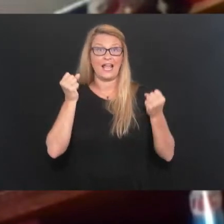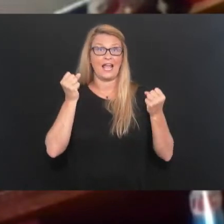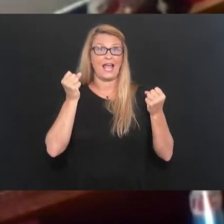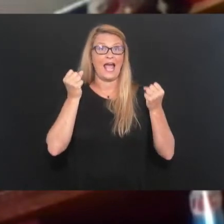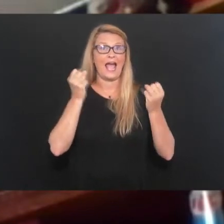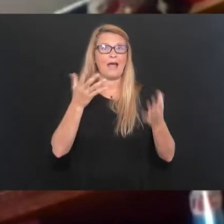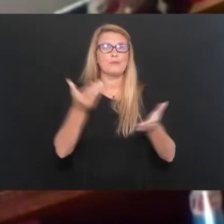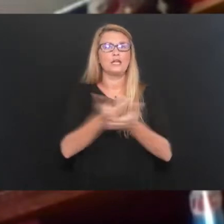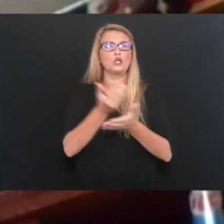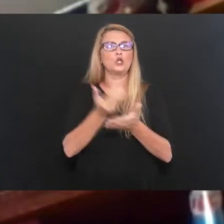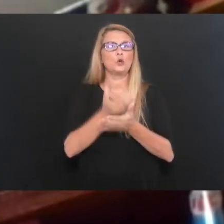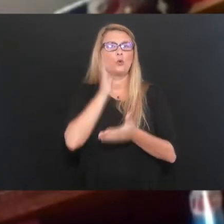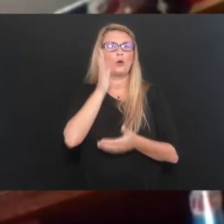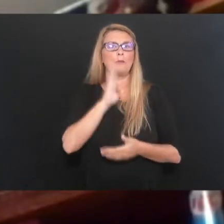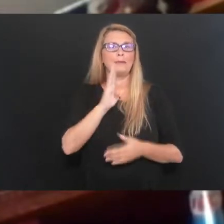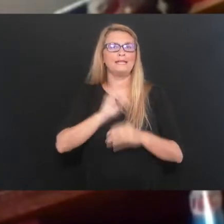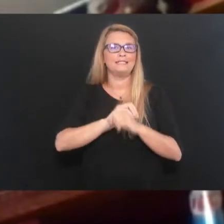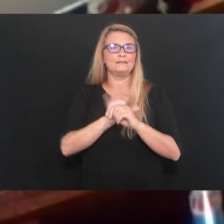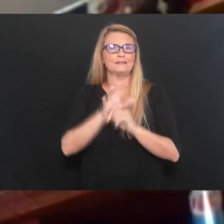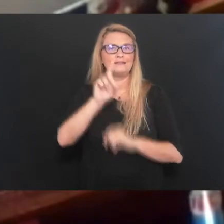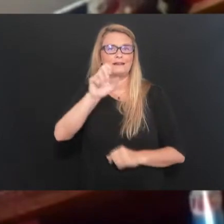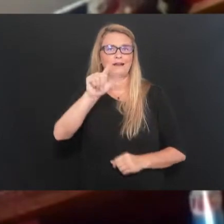are Delta? Thanks.